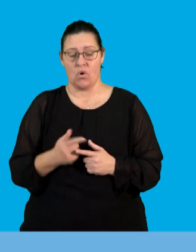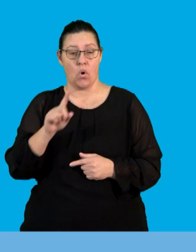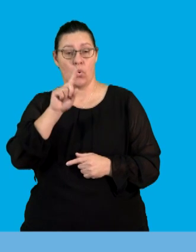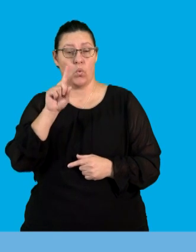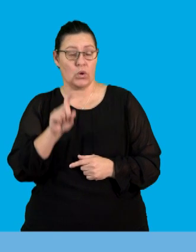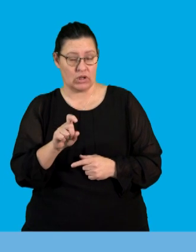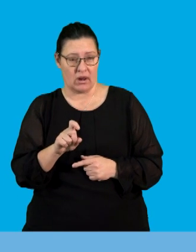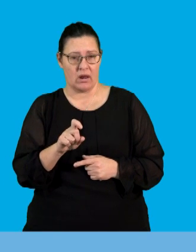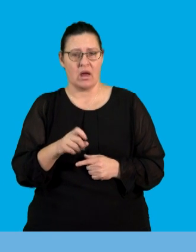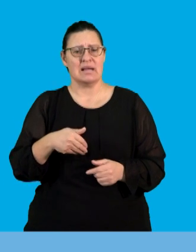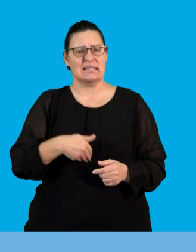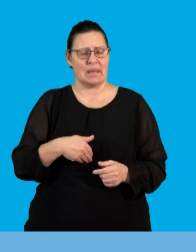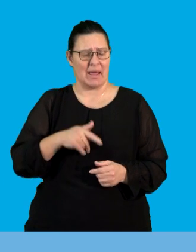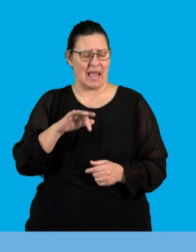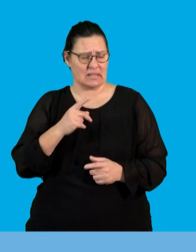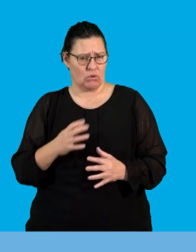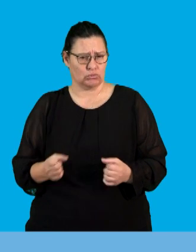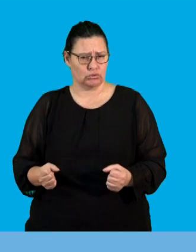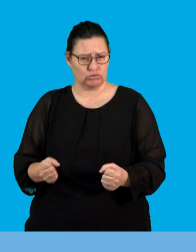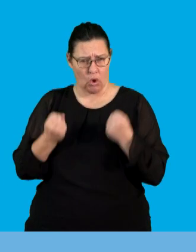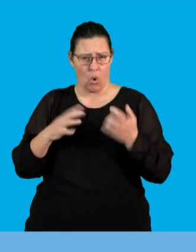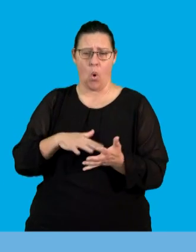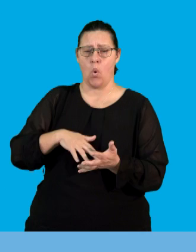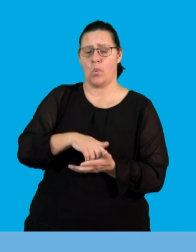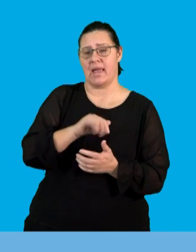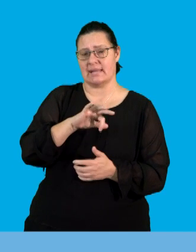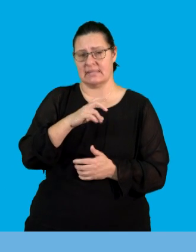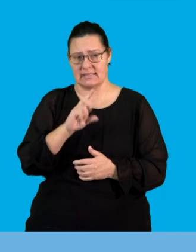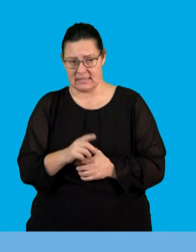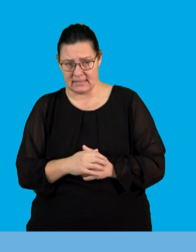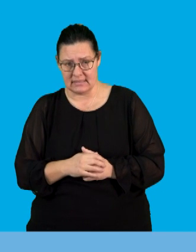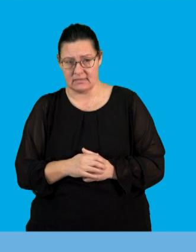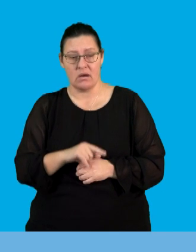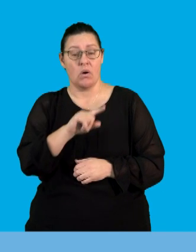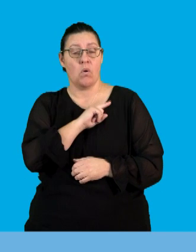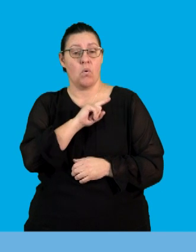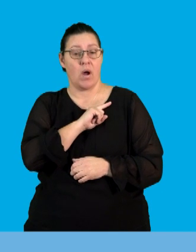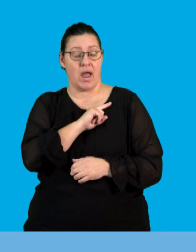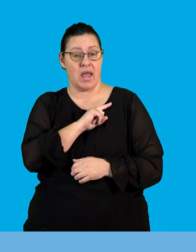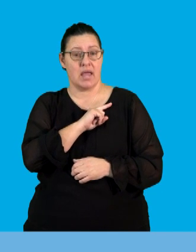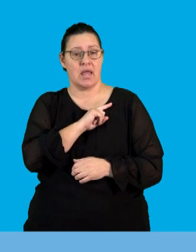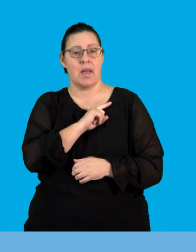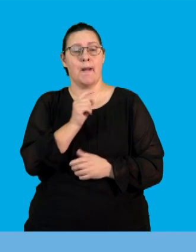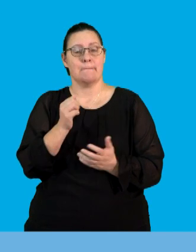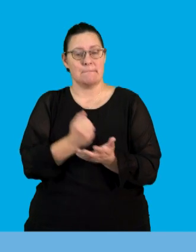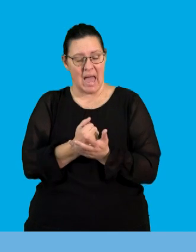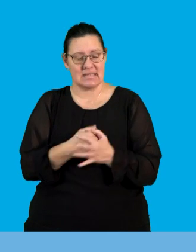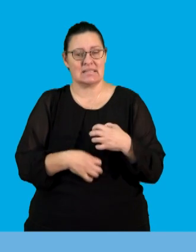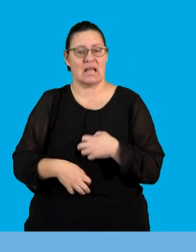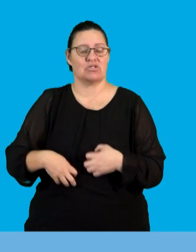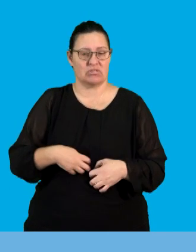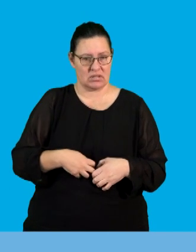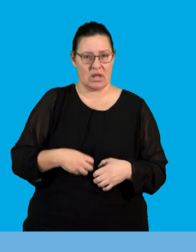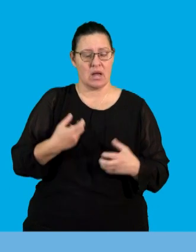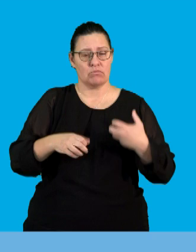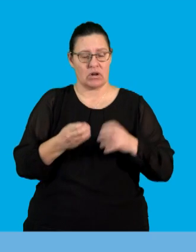is the stomach acid a strong or a weak acid? Because the stomach acid needs to be able to digest or to break